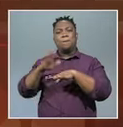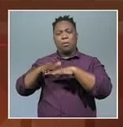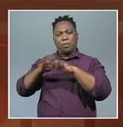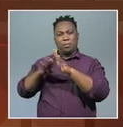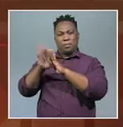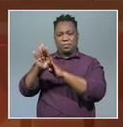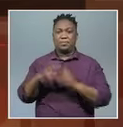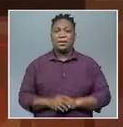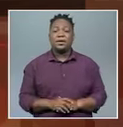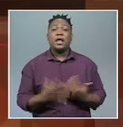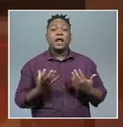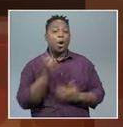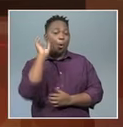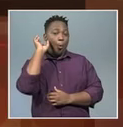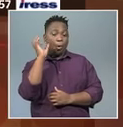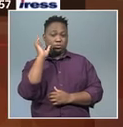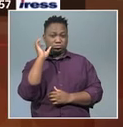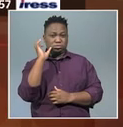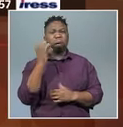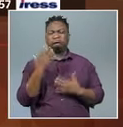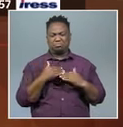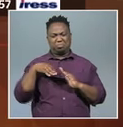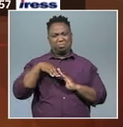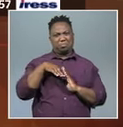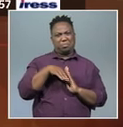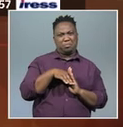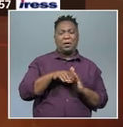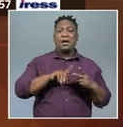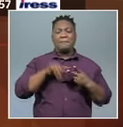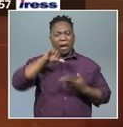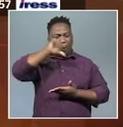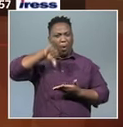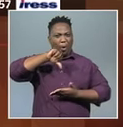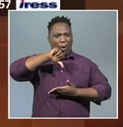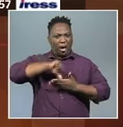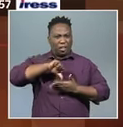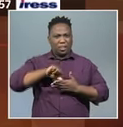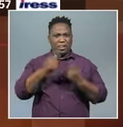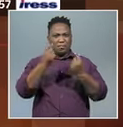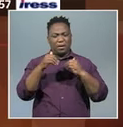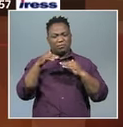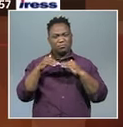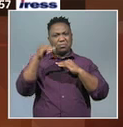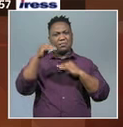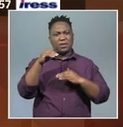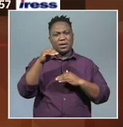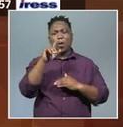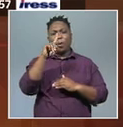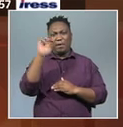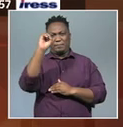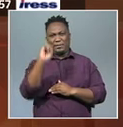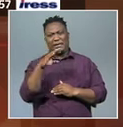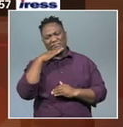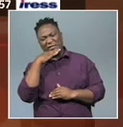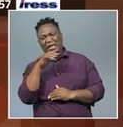commodities front, the gold price was slightly softer today, but the Brent crude oil price was up more than 1% to